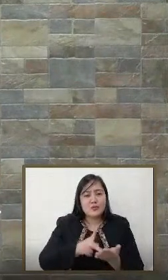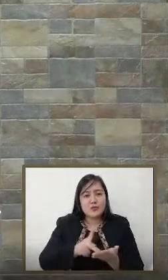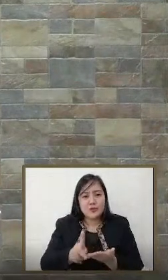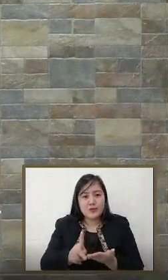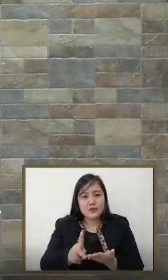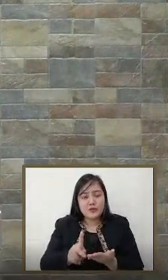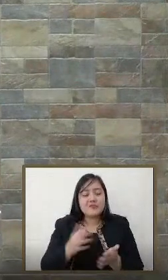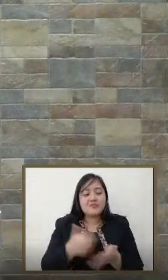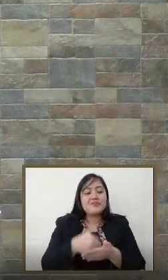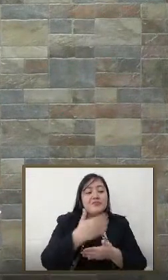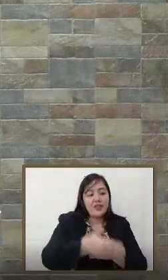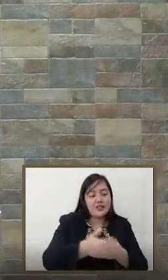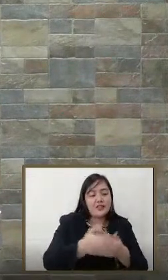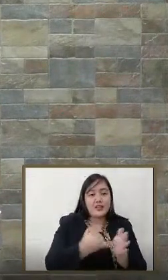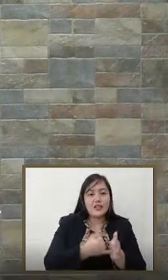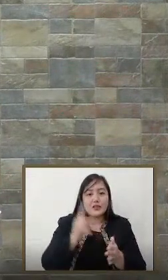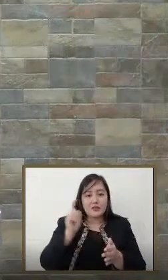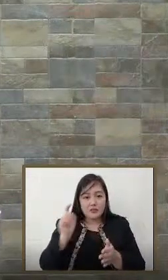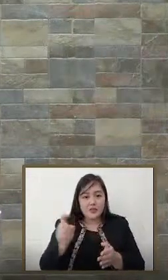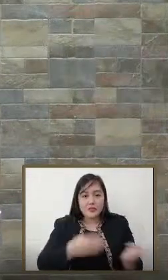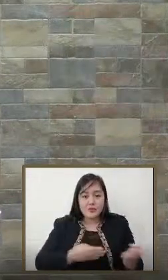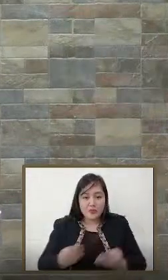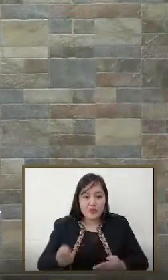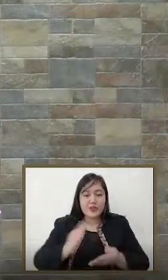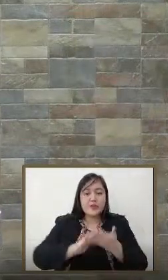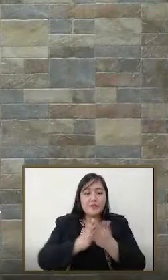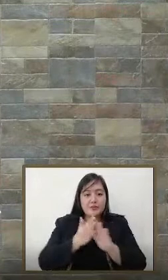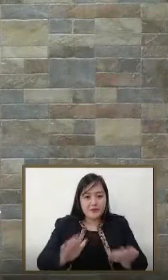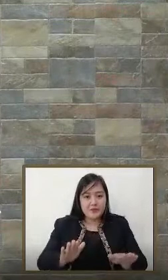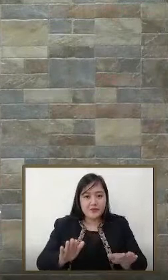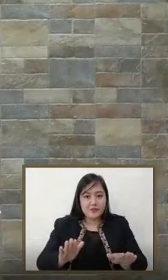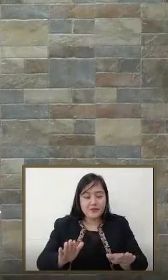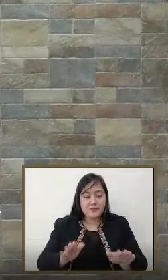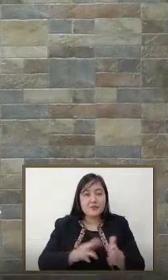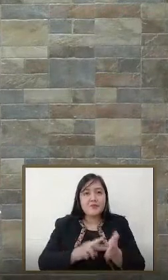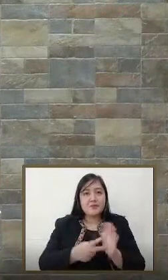be peaceable. If it is pure, it must be peaceable.